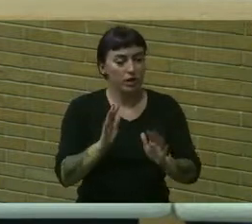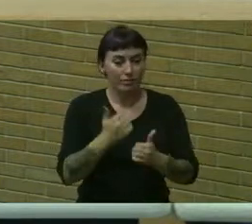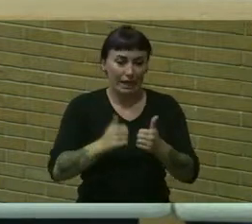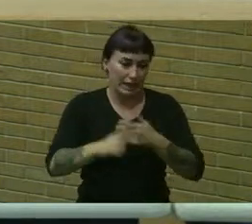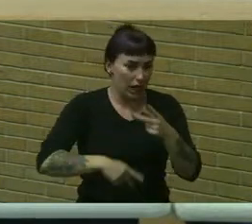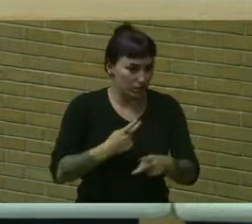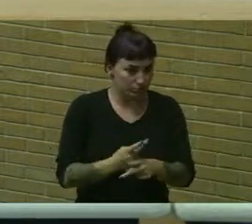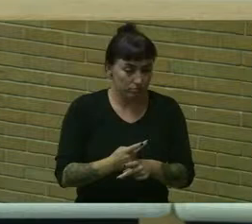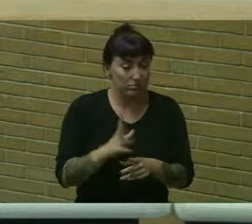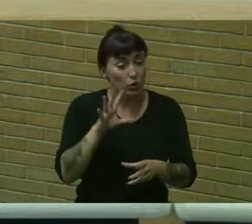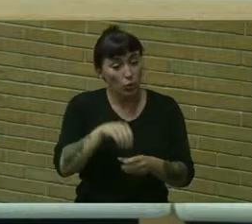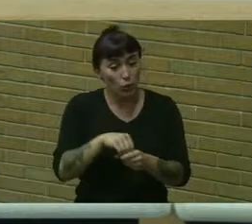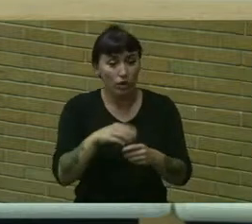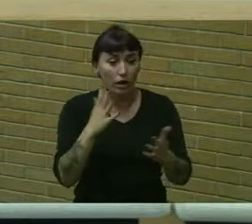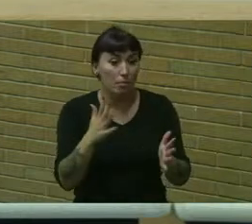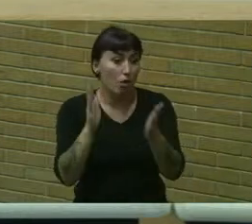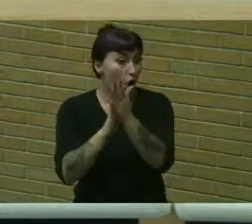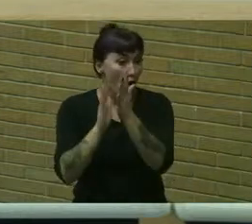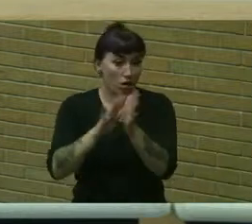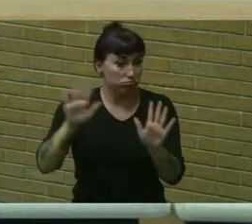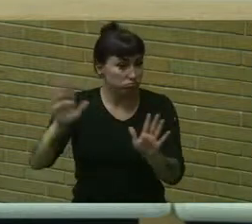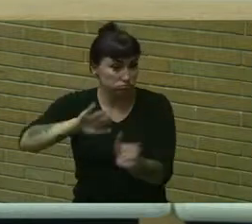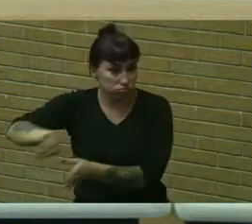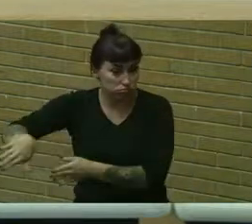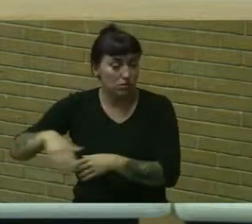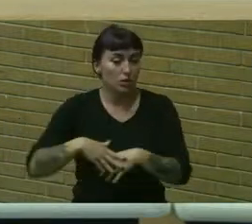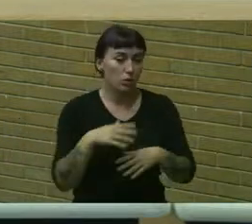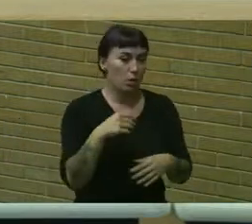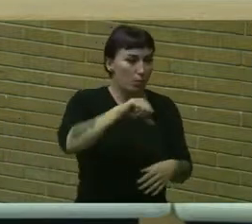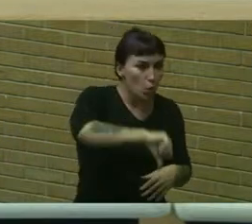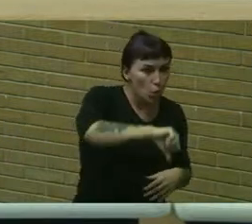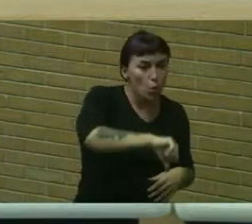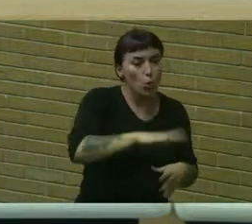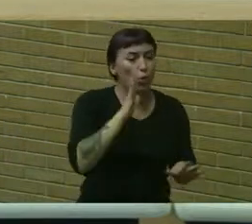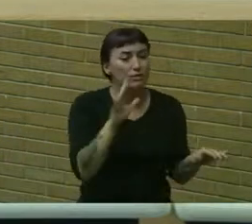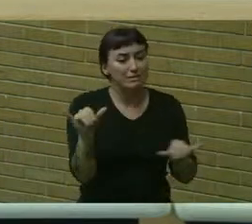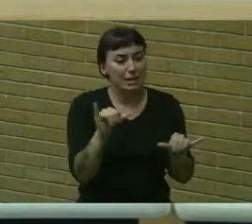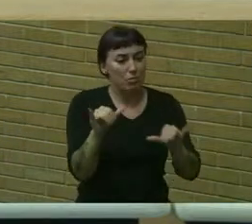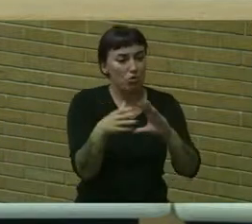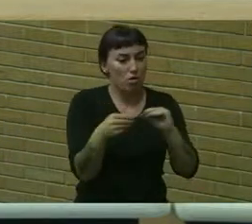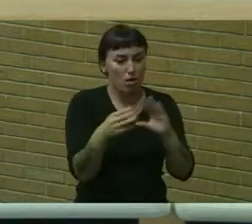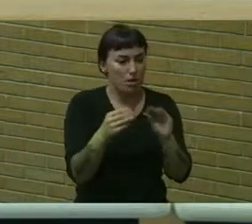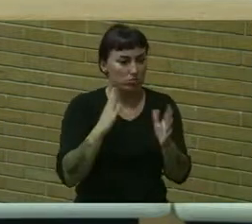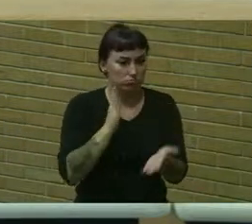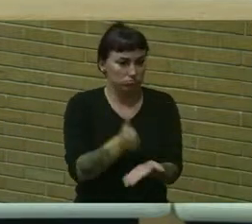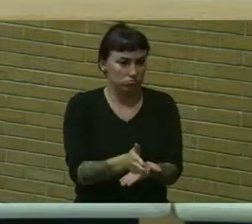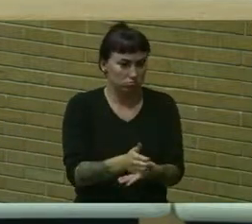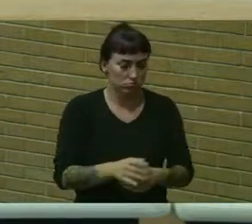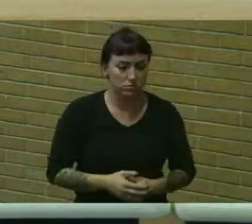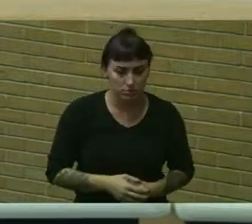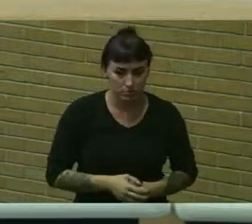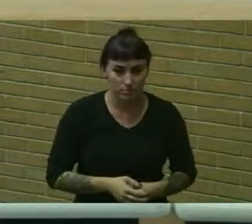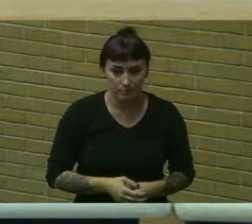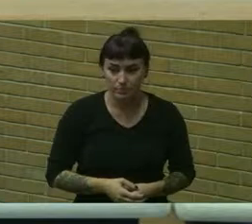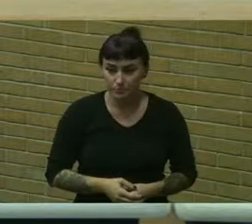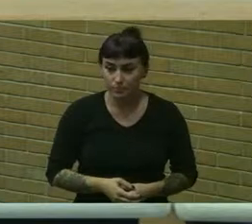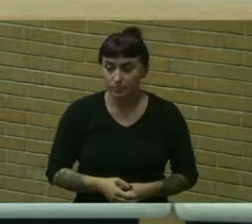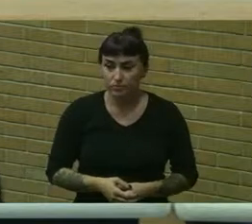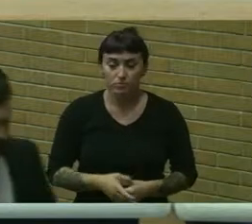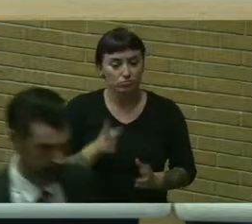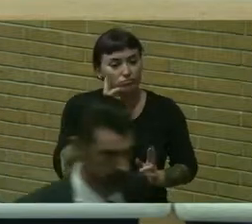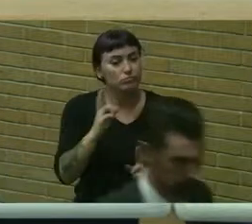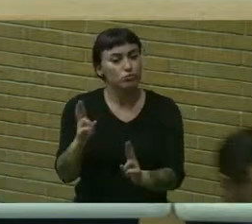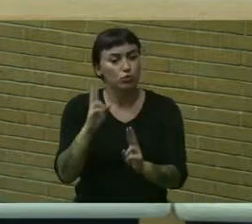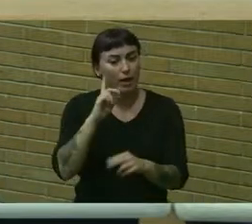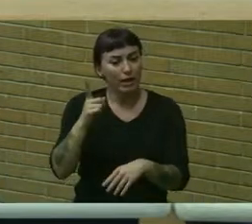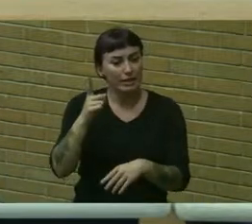kind, including applause, boos, or similar disruptions, out of respect